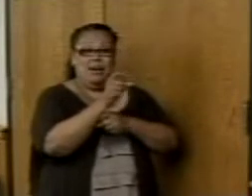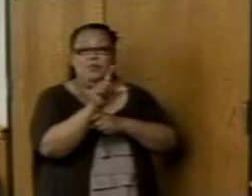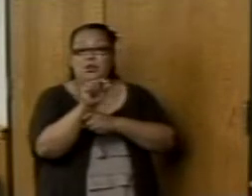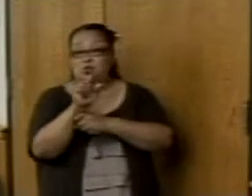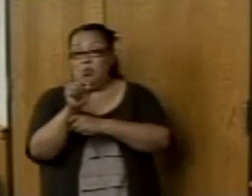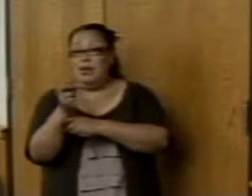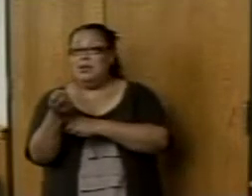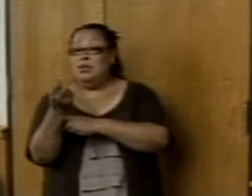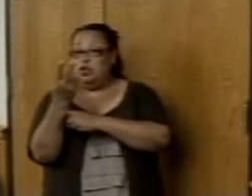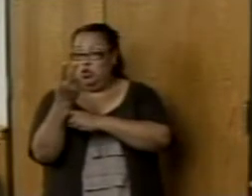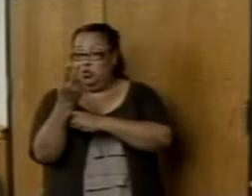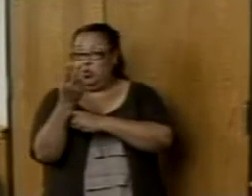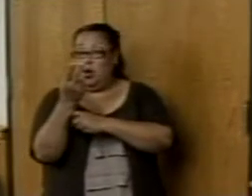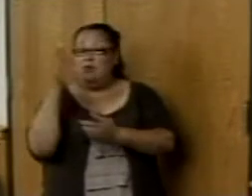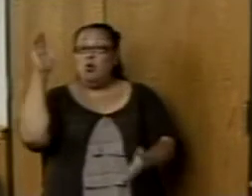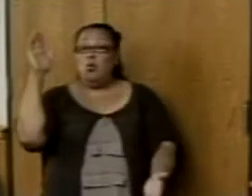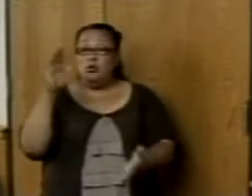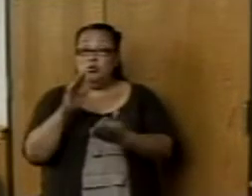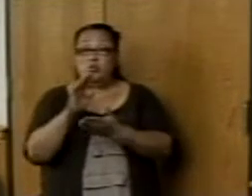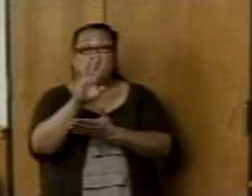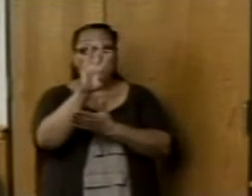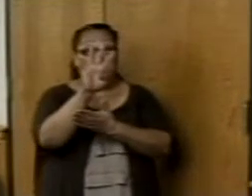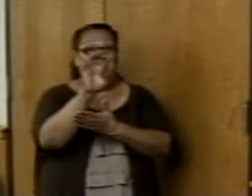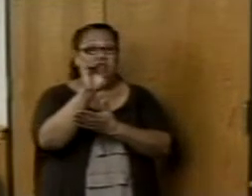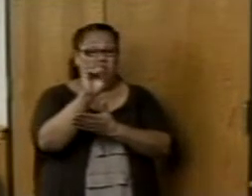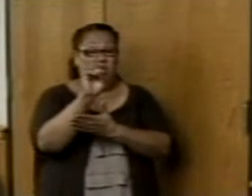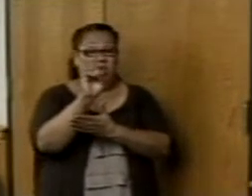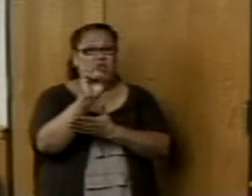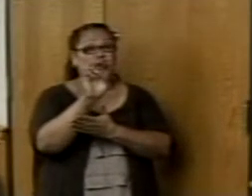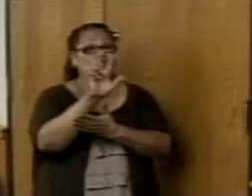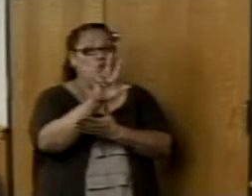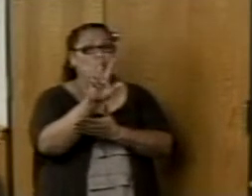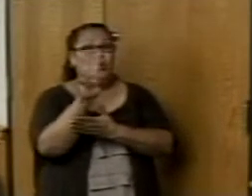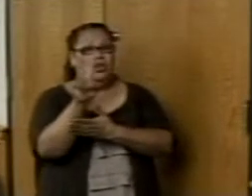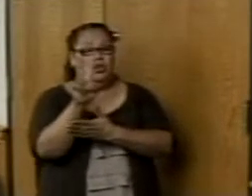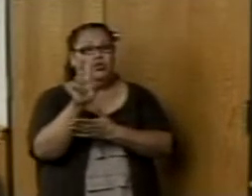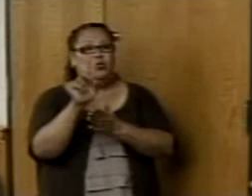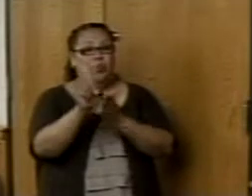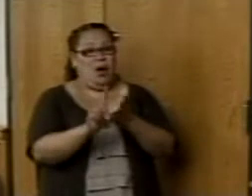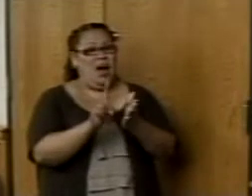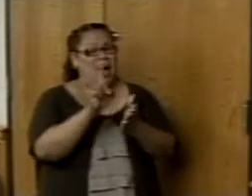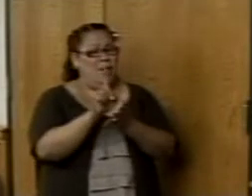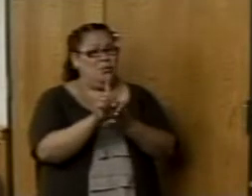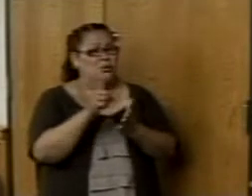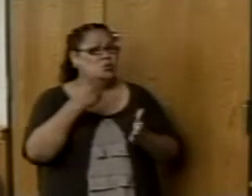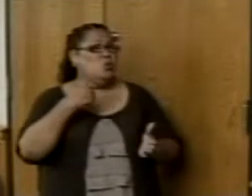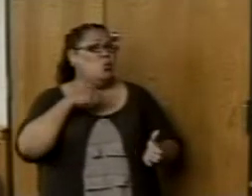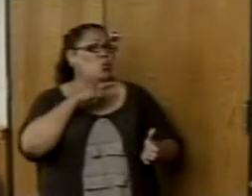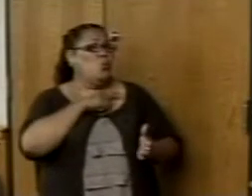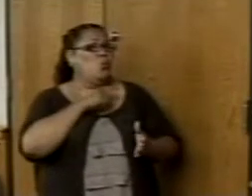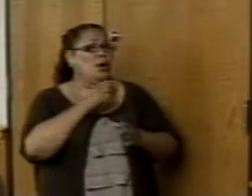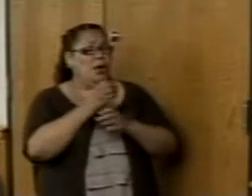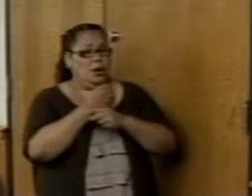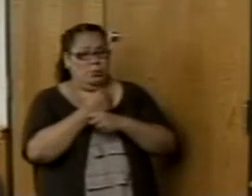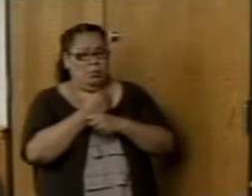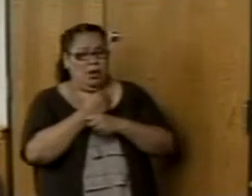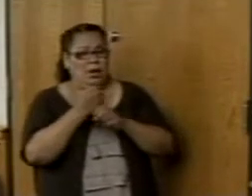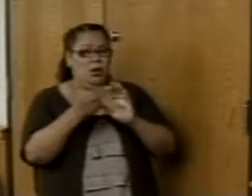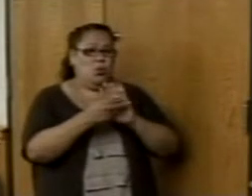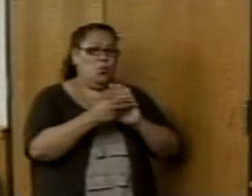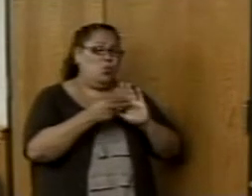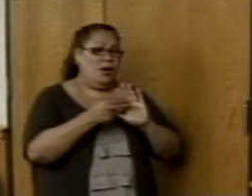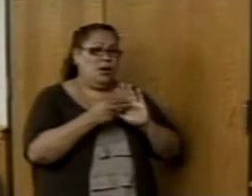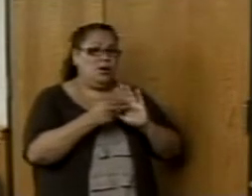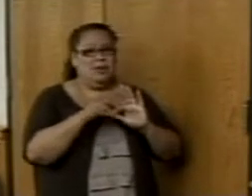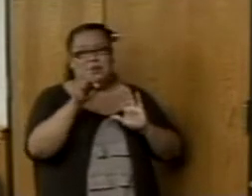year was reduced from 40 hours to 32 hours. We make for record to the Texas Commissioner